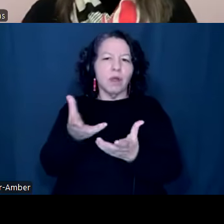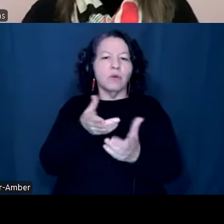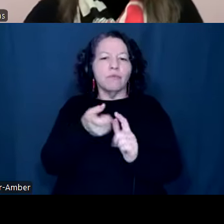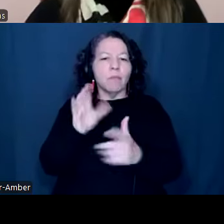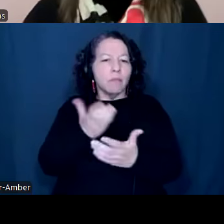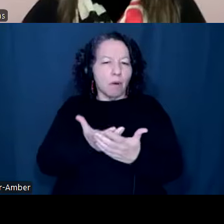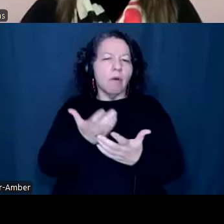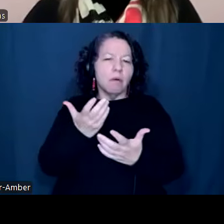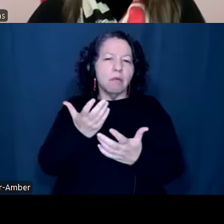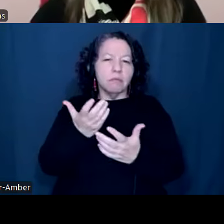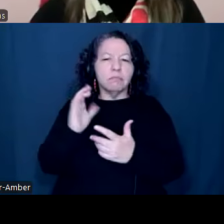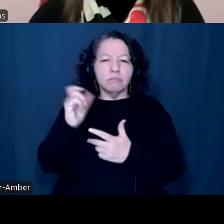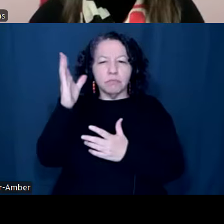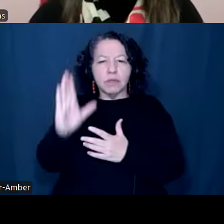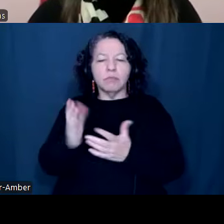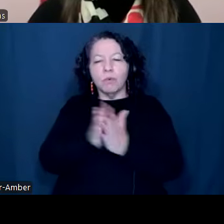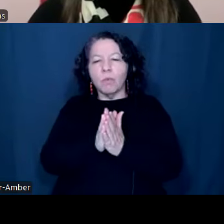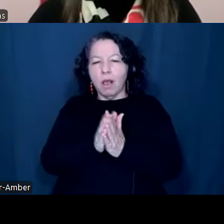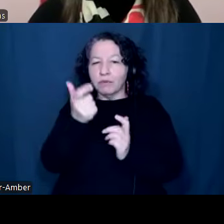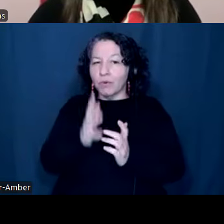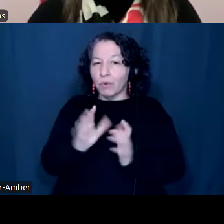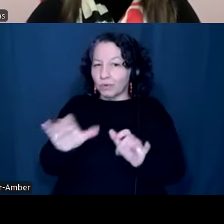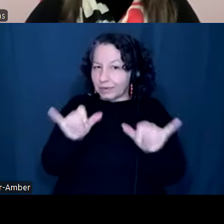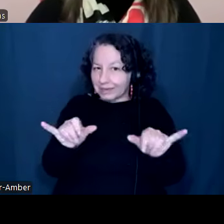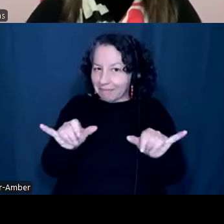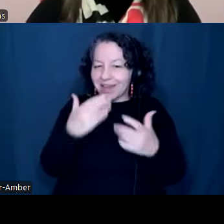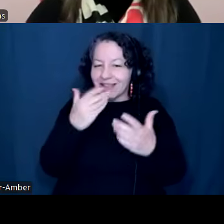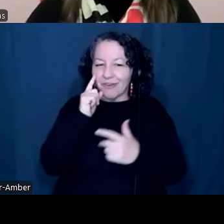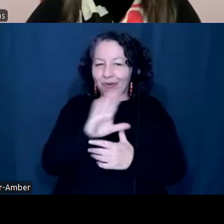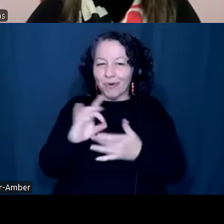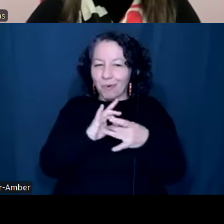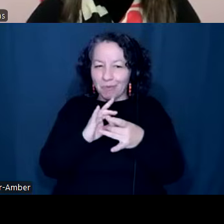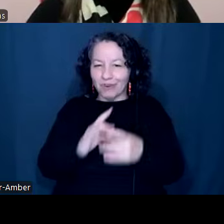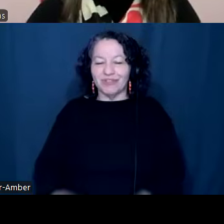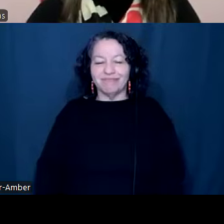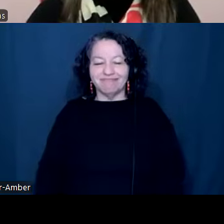our viewers do the same. Thank you for your cooperation in advance.